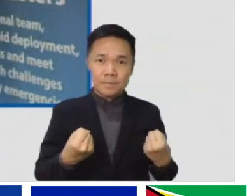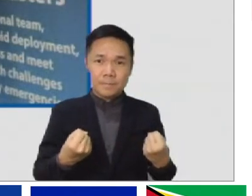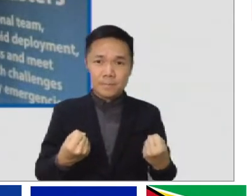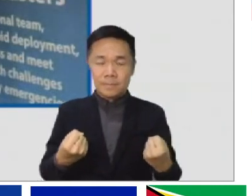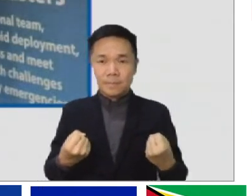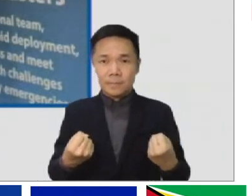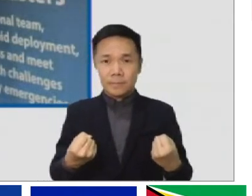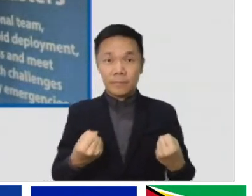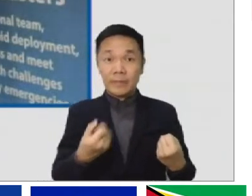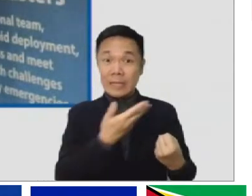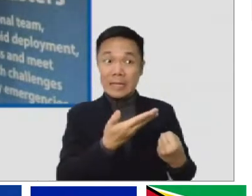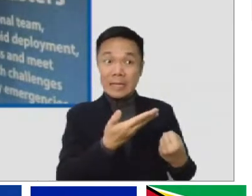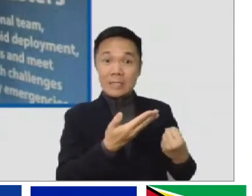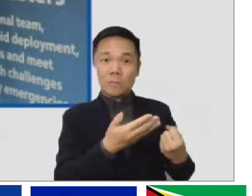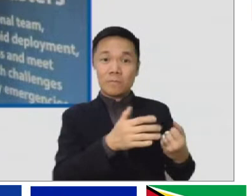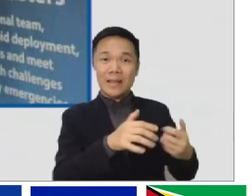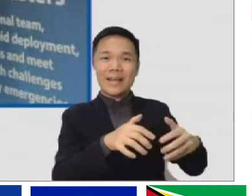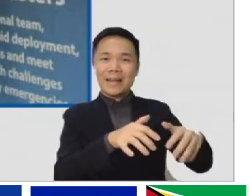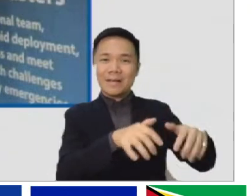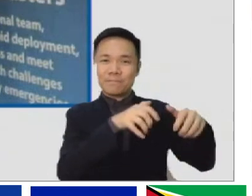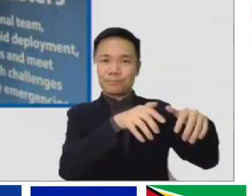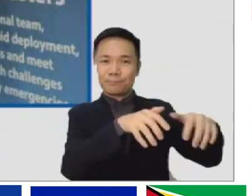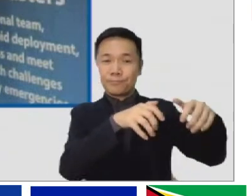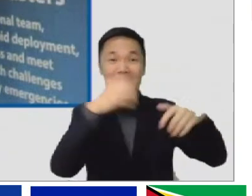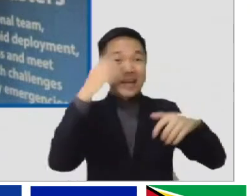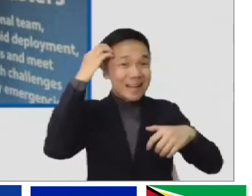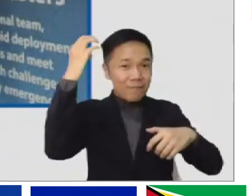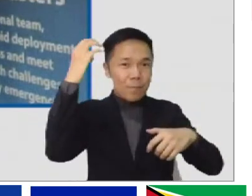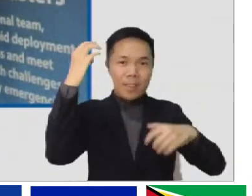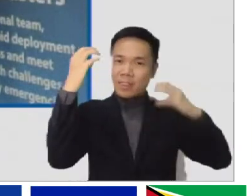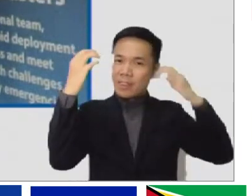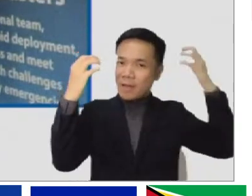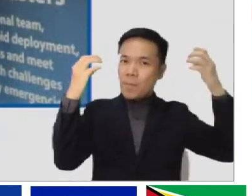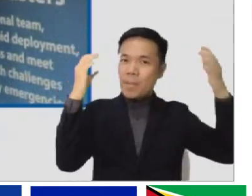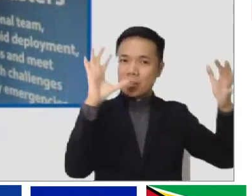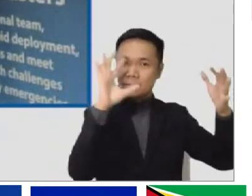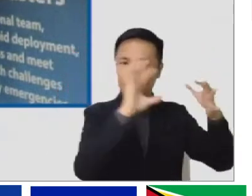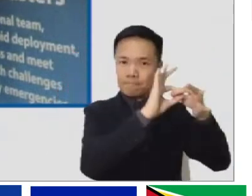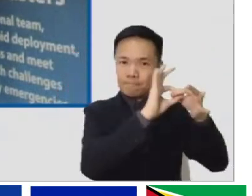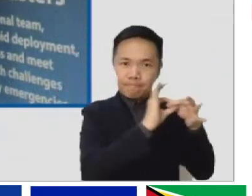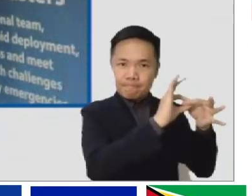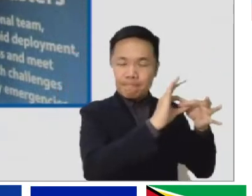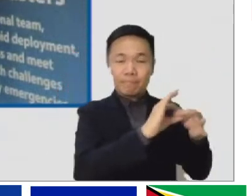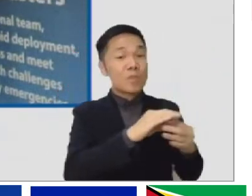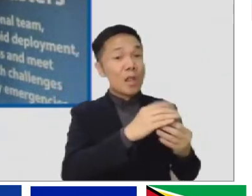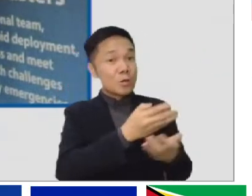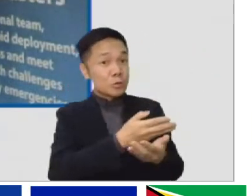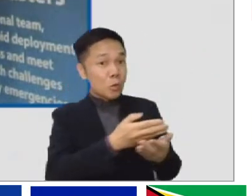And this was emphasized in the creation of the Emergency Preparedness and Response